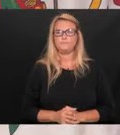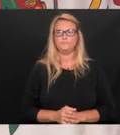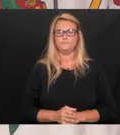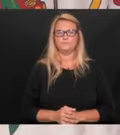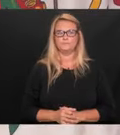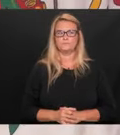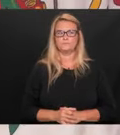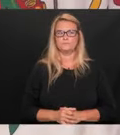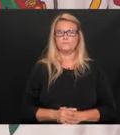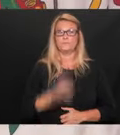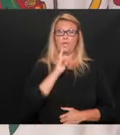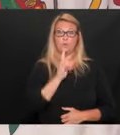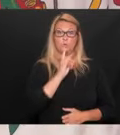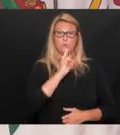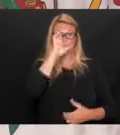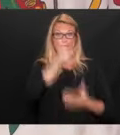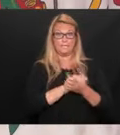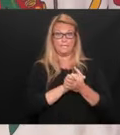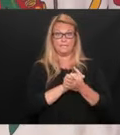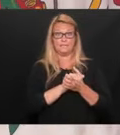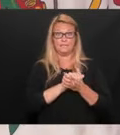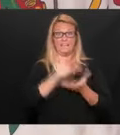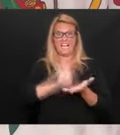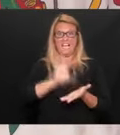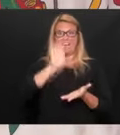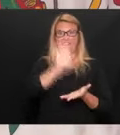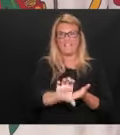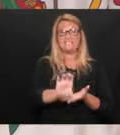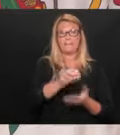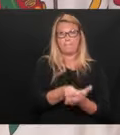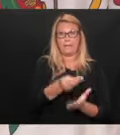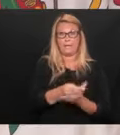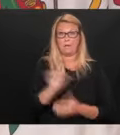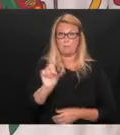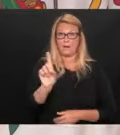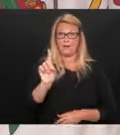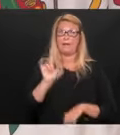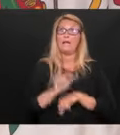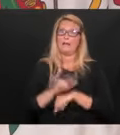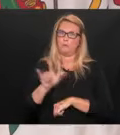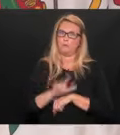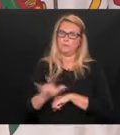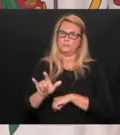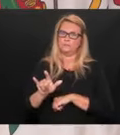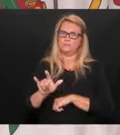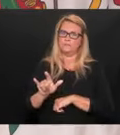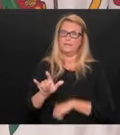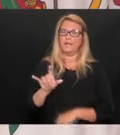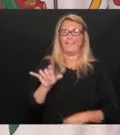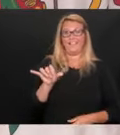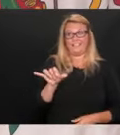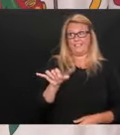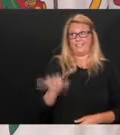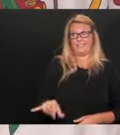I've really believed in investing in airports. Without any question, I think that is the